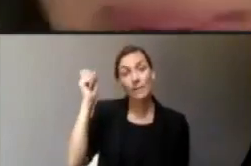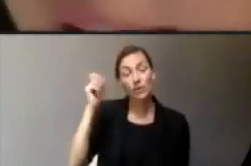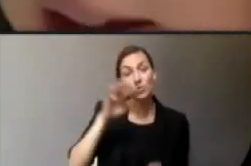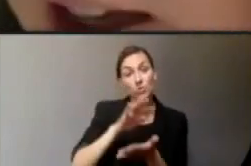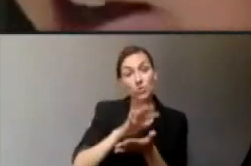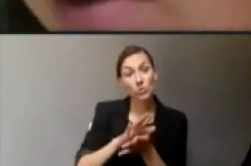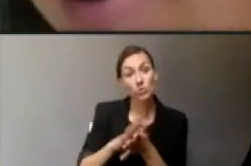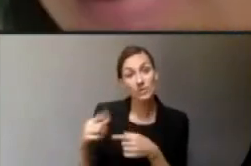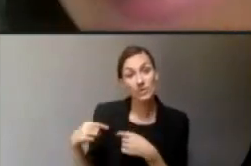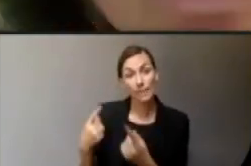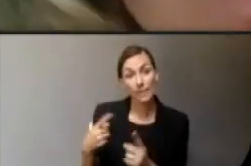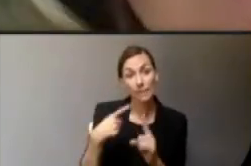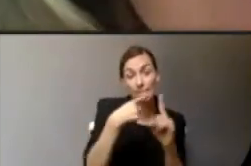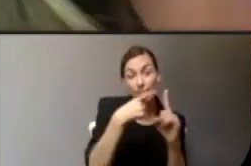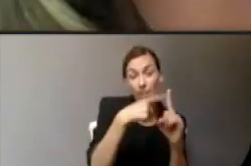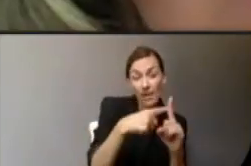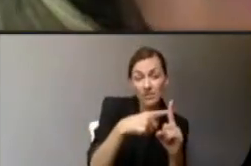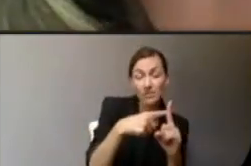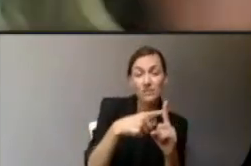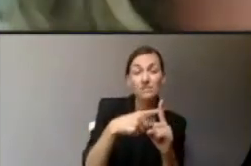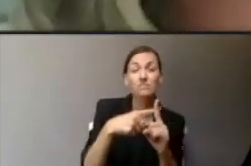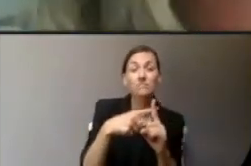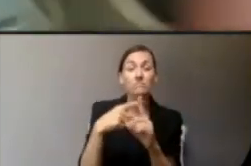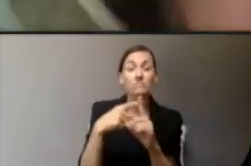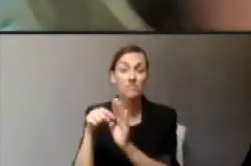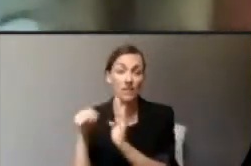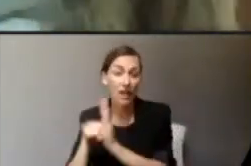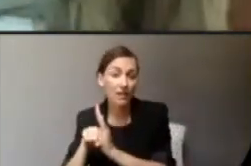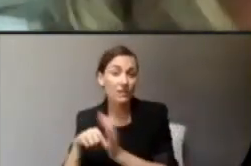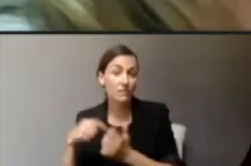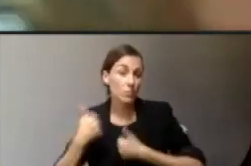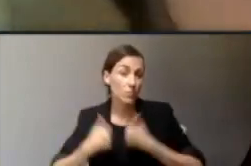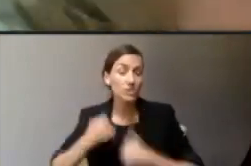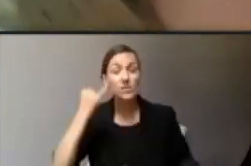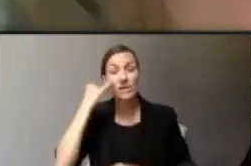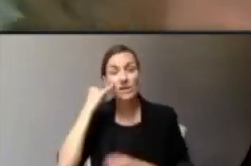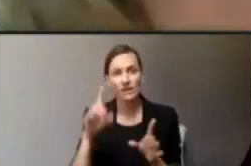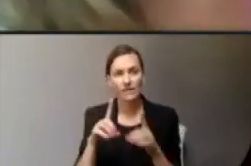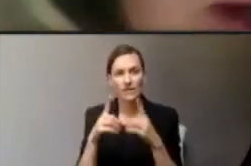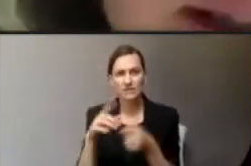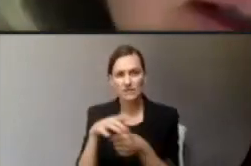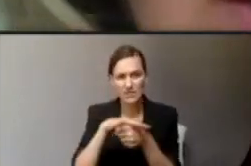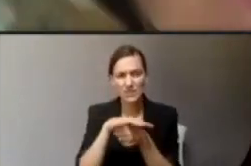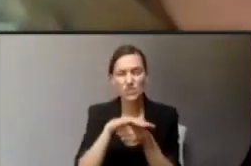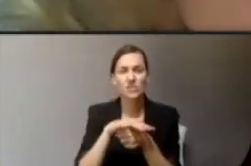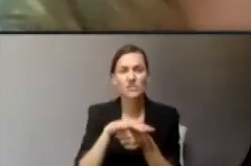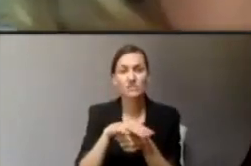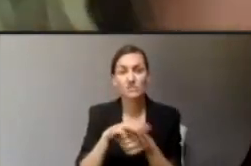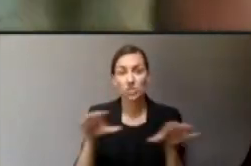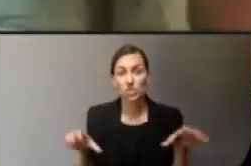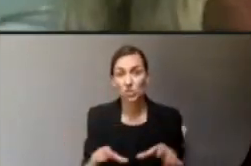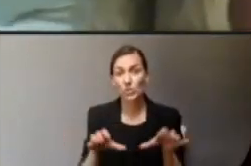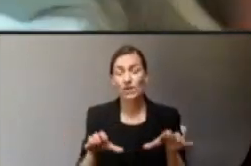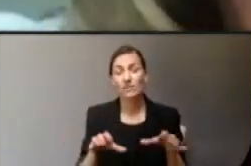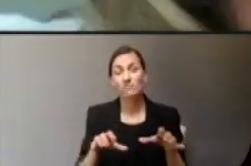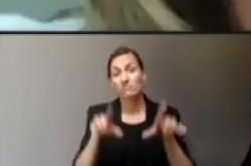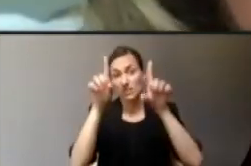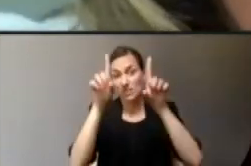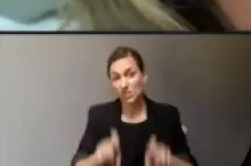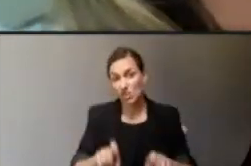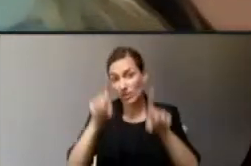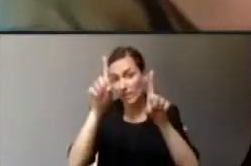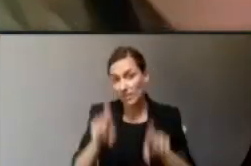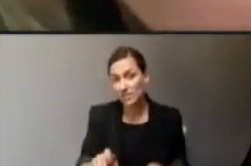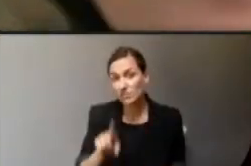Has it been positive? And then is the district administering, this says weekly surveys, but is there some cadence for